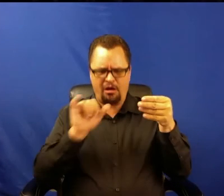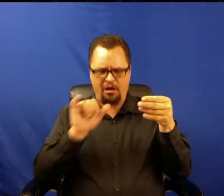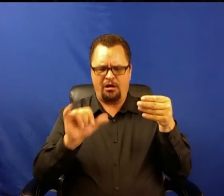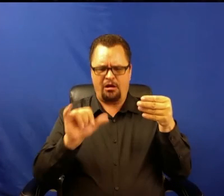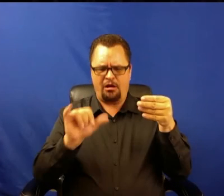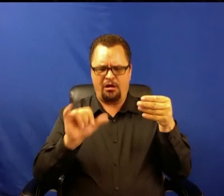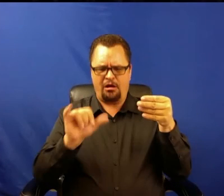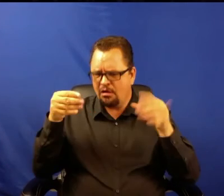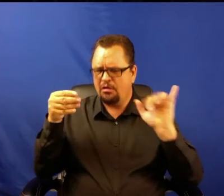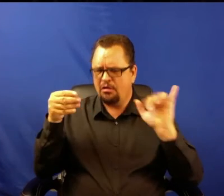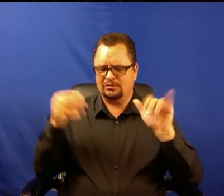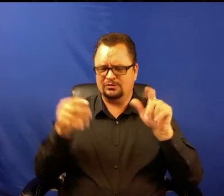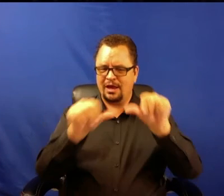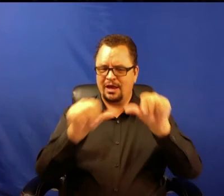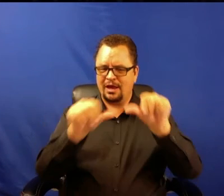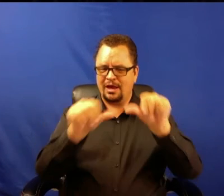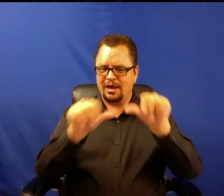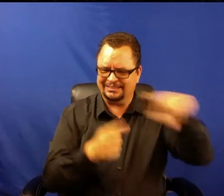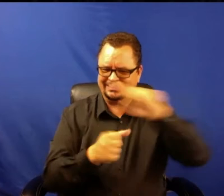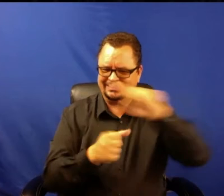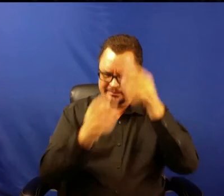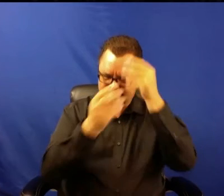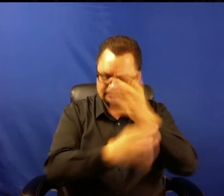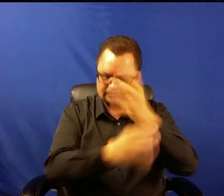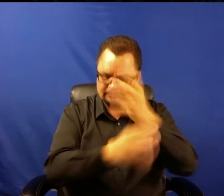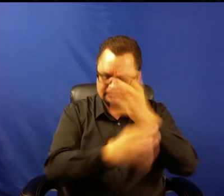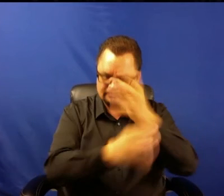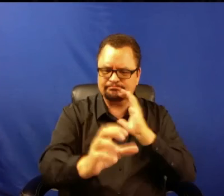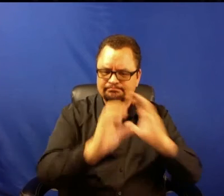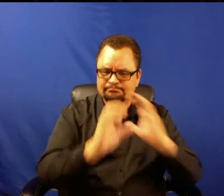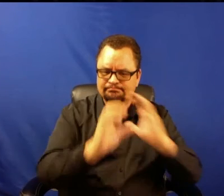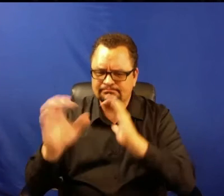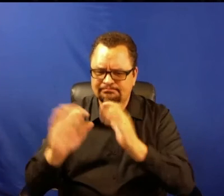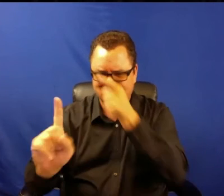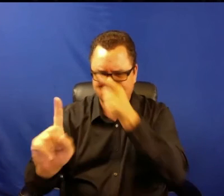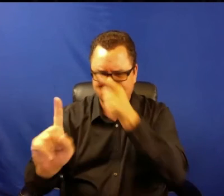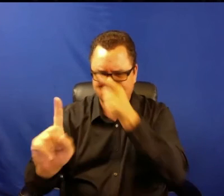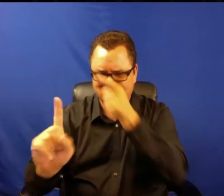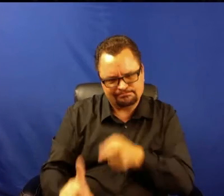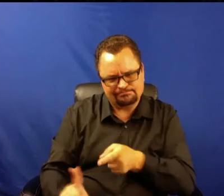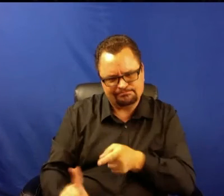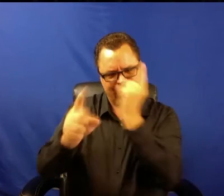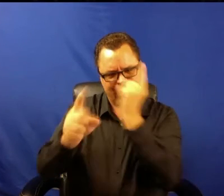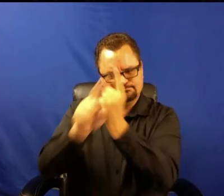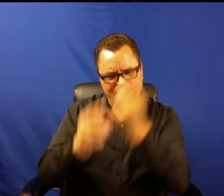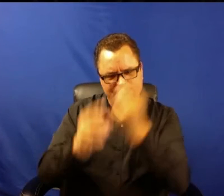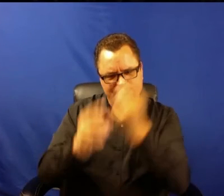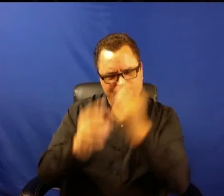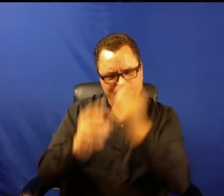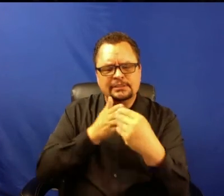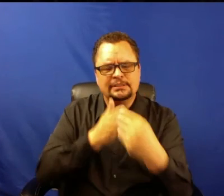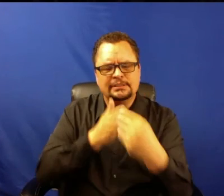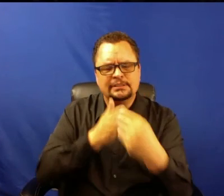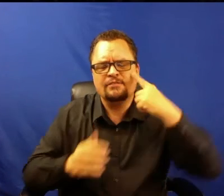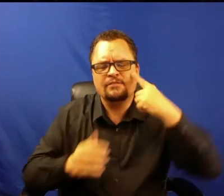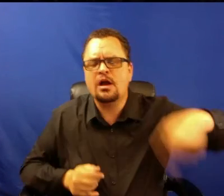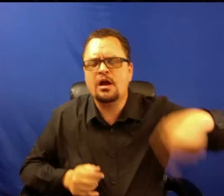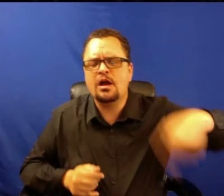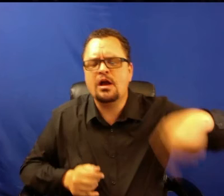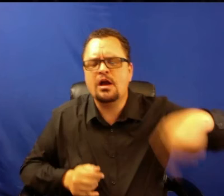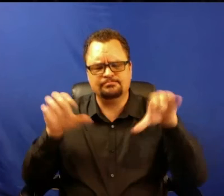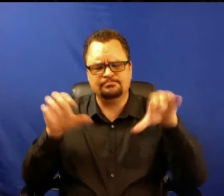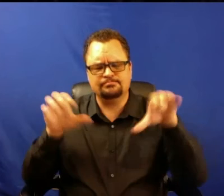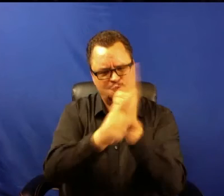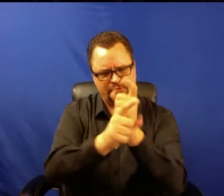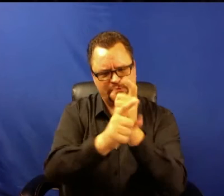ourselves, in the community as we collaborate and navigate our way through all of the difficulties. So